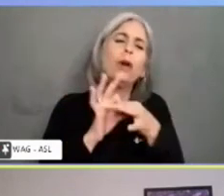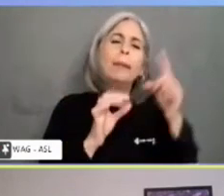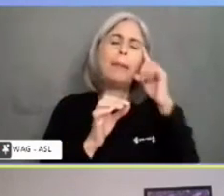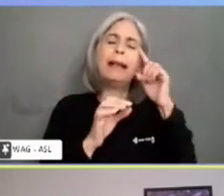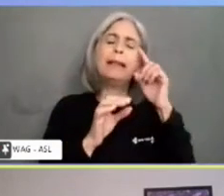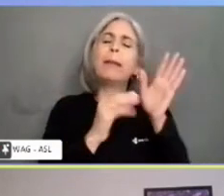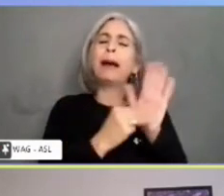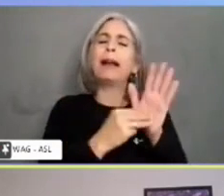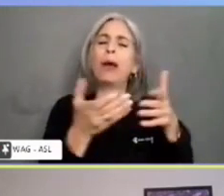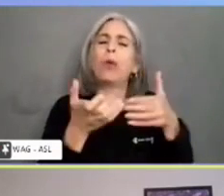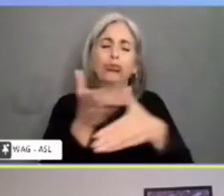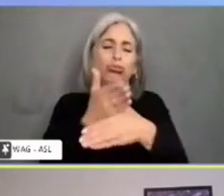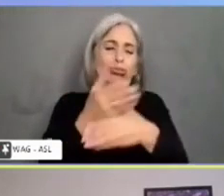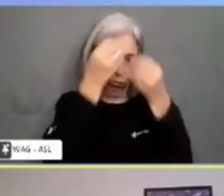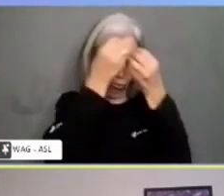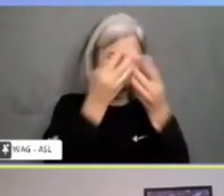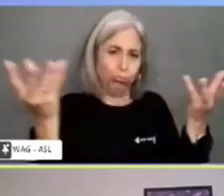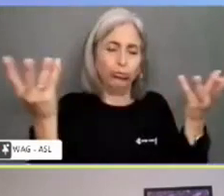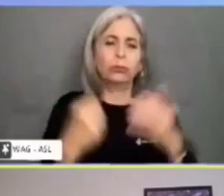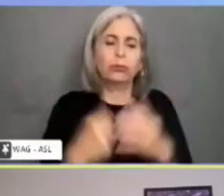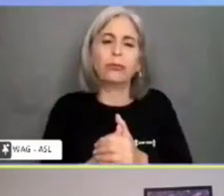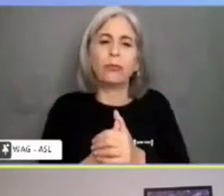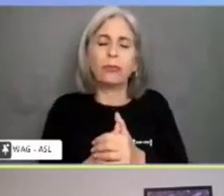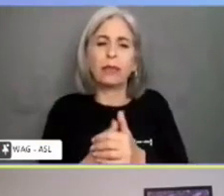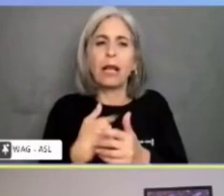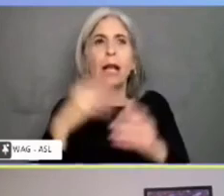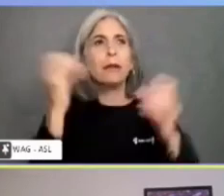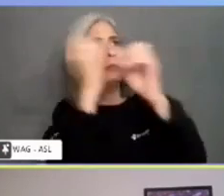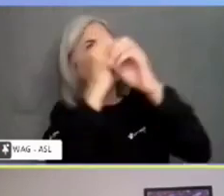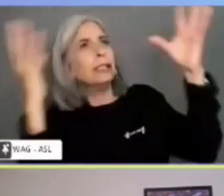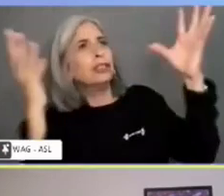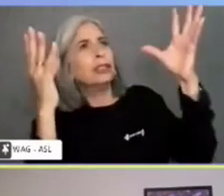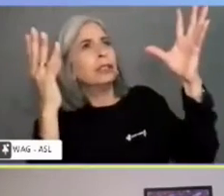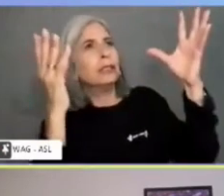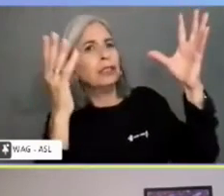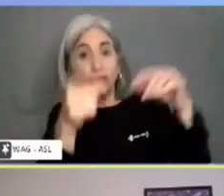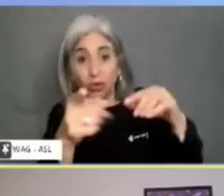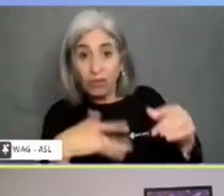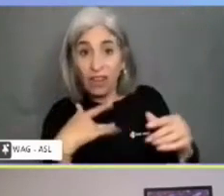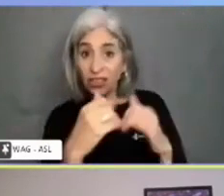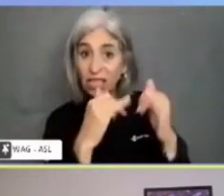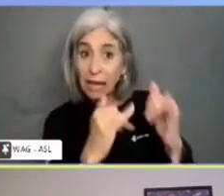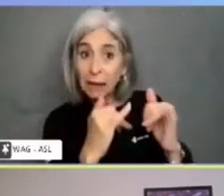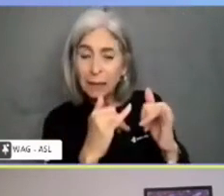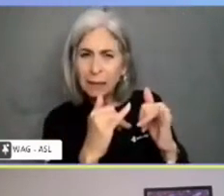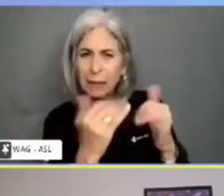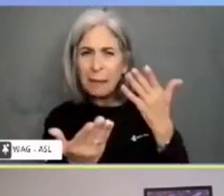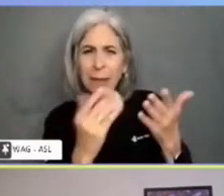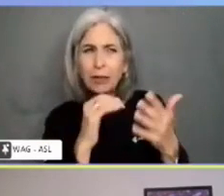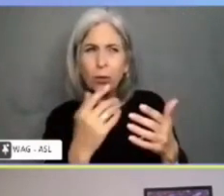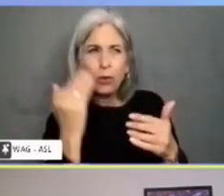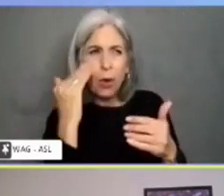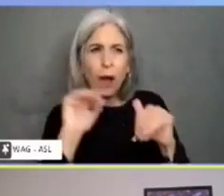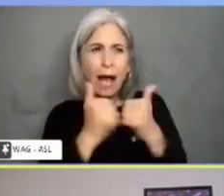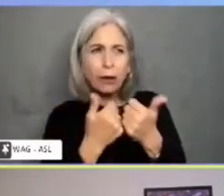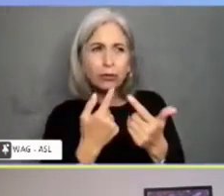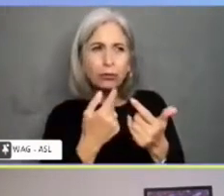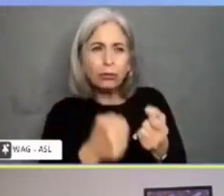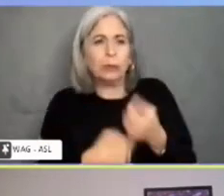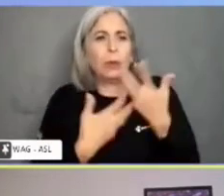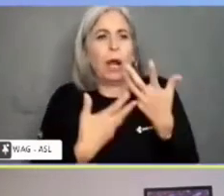y'all that I imagine many of us have felt, even if we haven't quite articulated this conclusion.